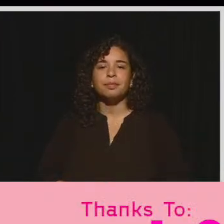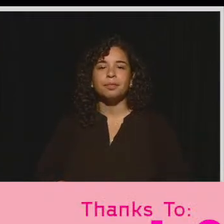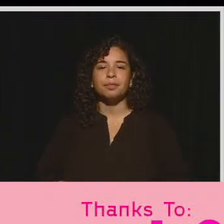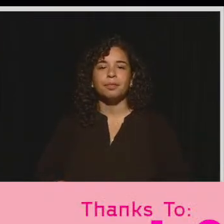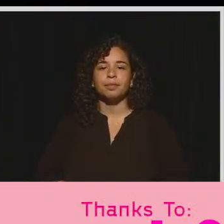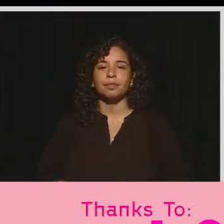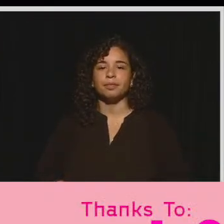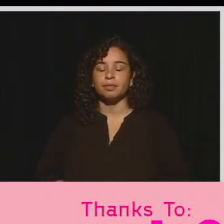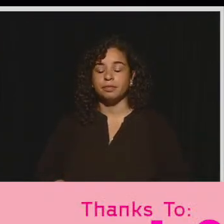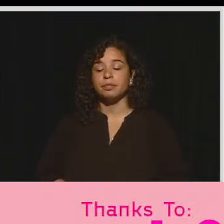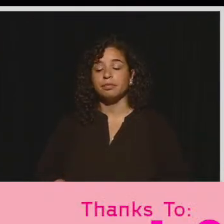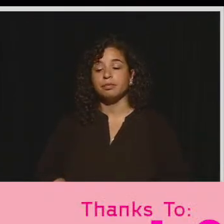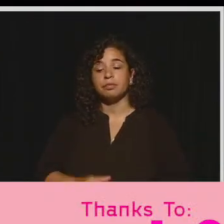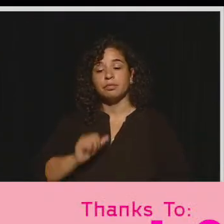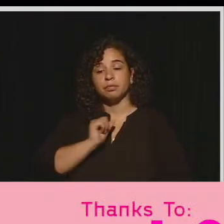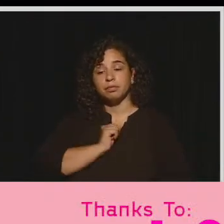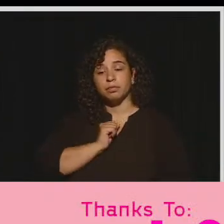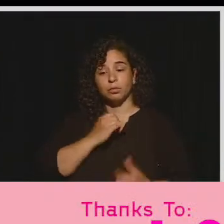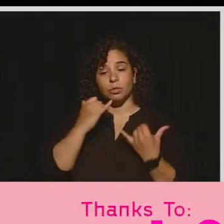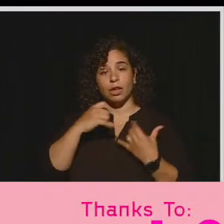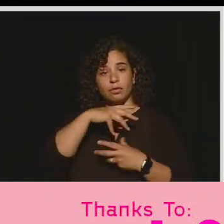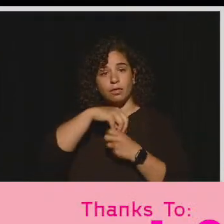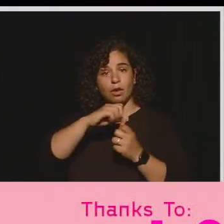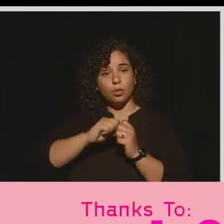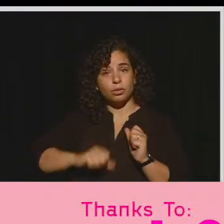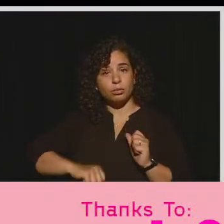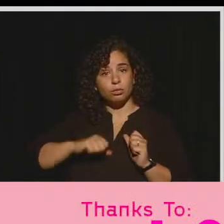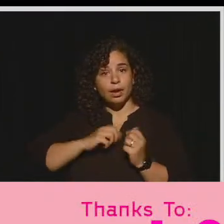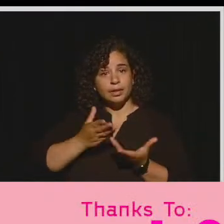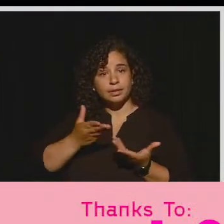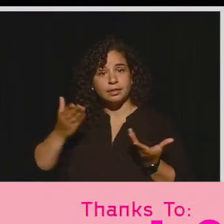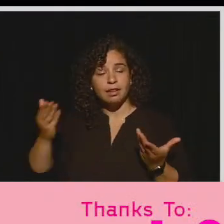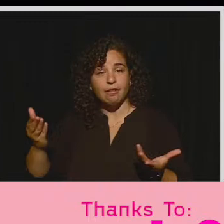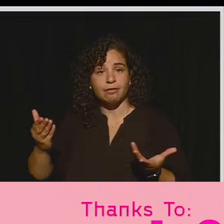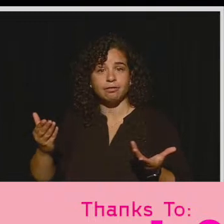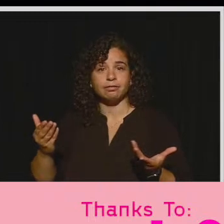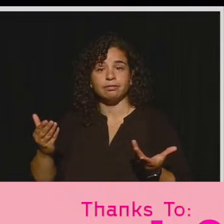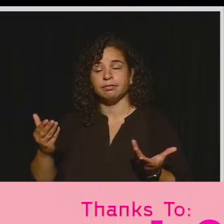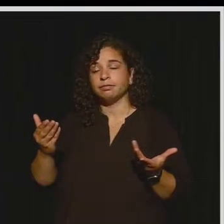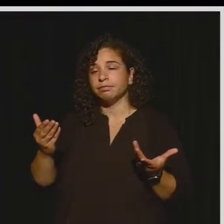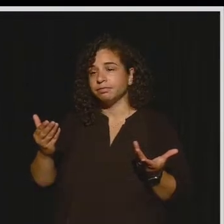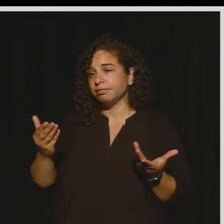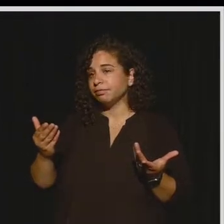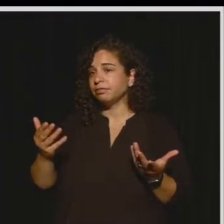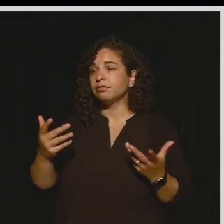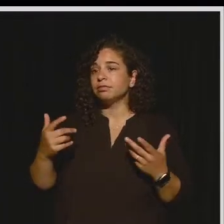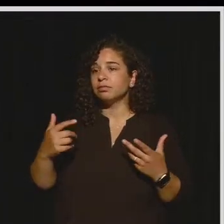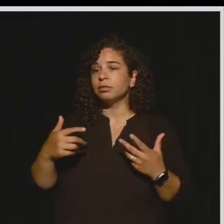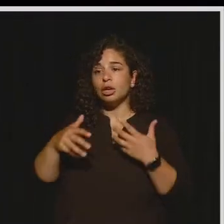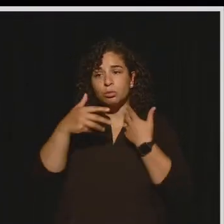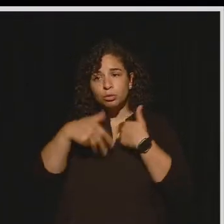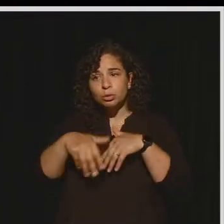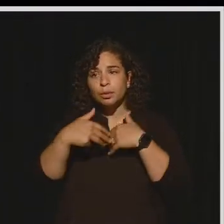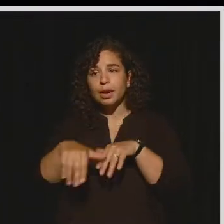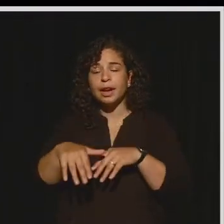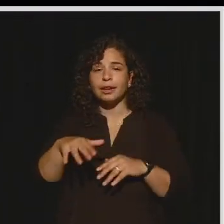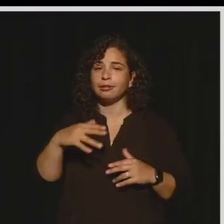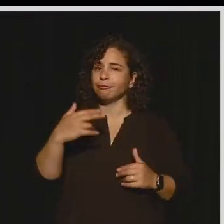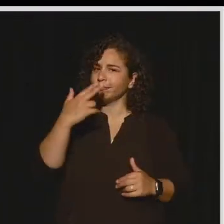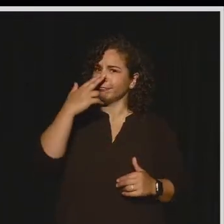I'm active in doing Pride stuff as far as the parade is concerned. I'm kind of a parade geek, but I've mostly retired from any kind